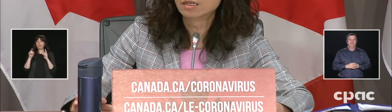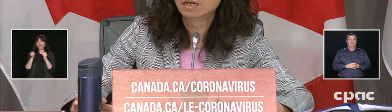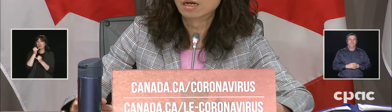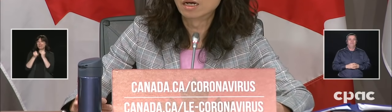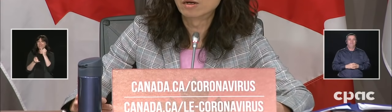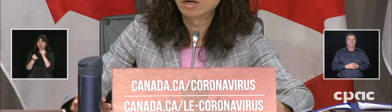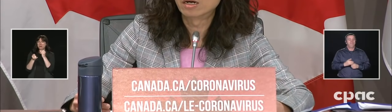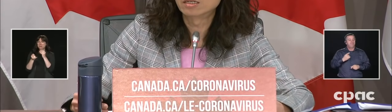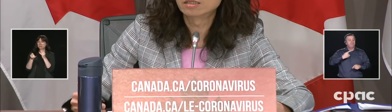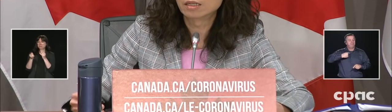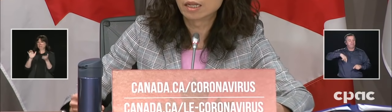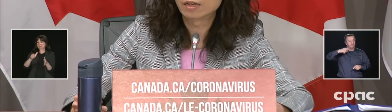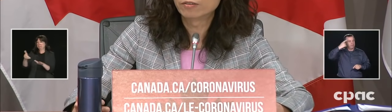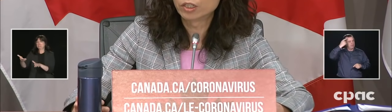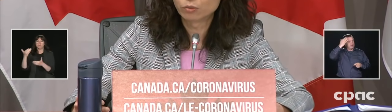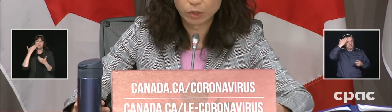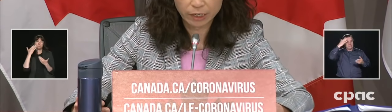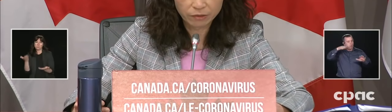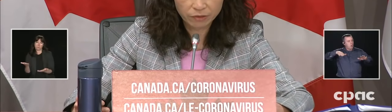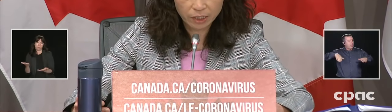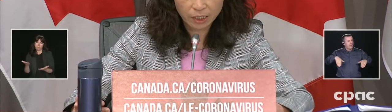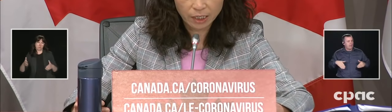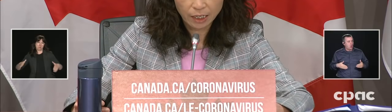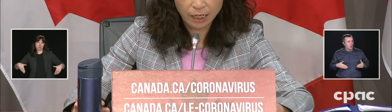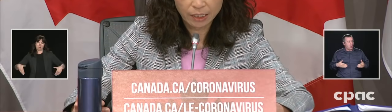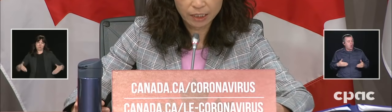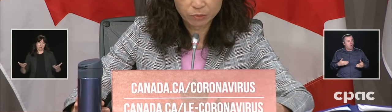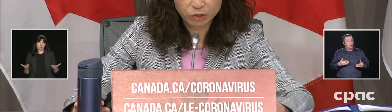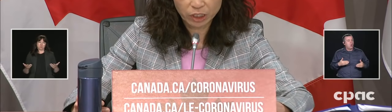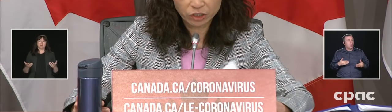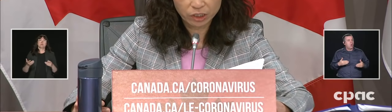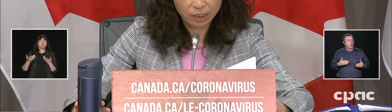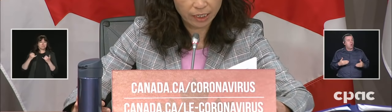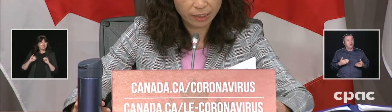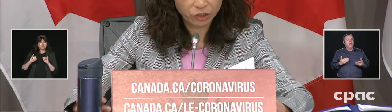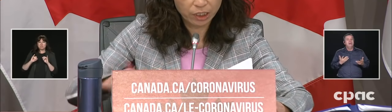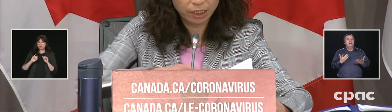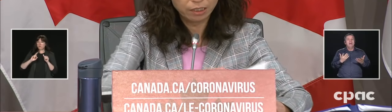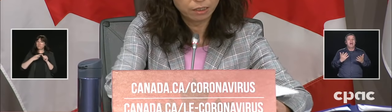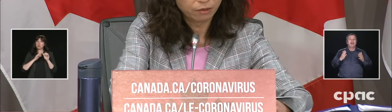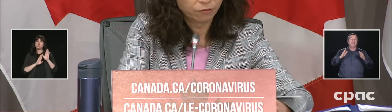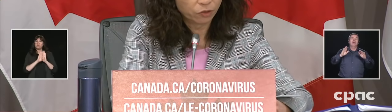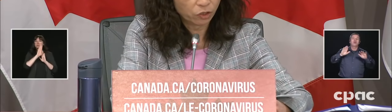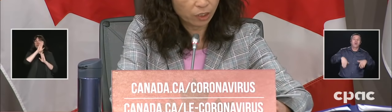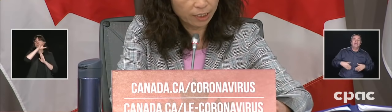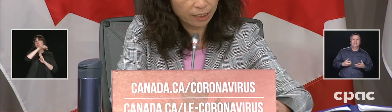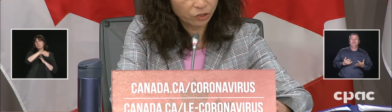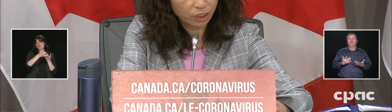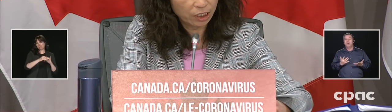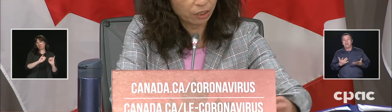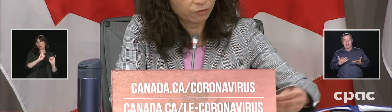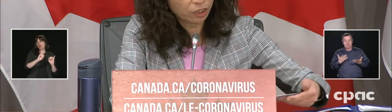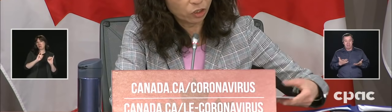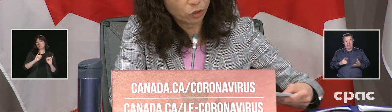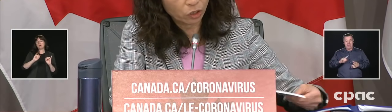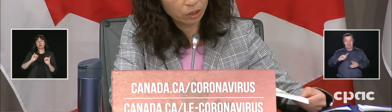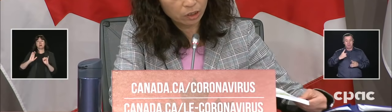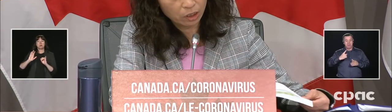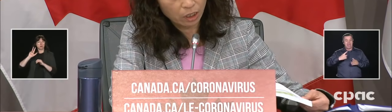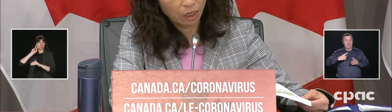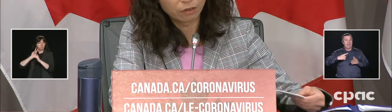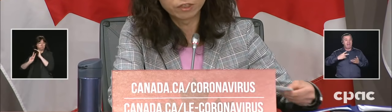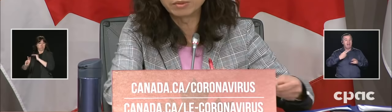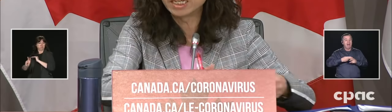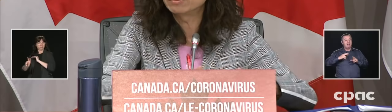still on that first wave. And these projections are actually for essentially over the